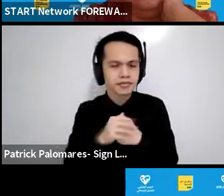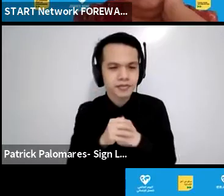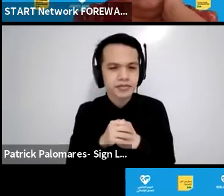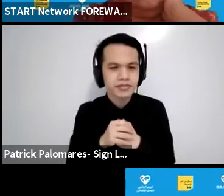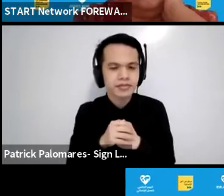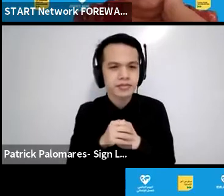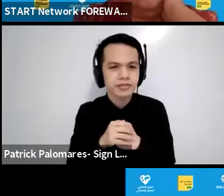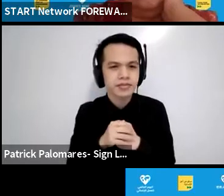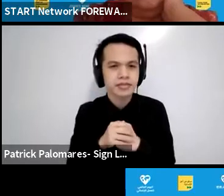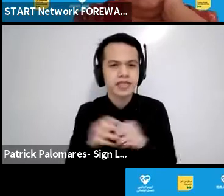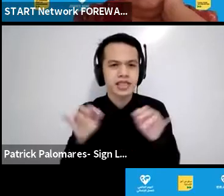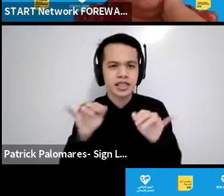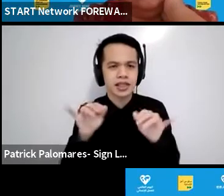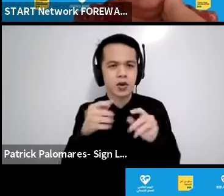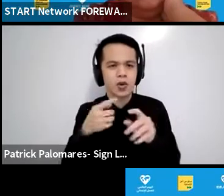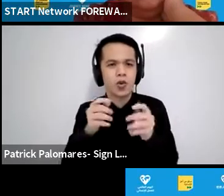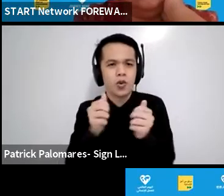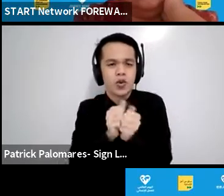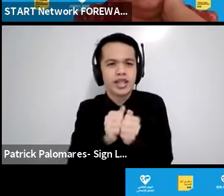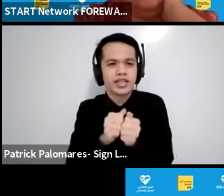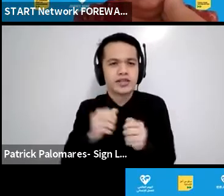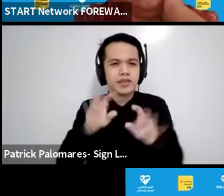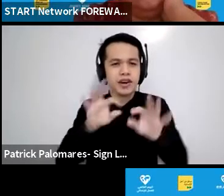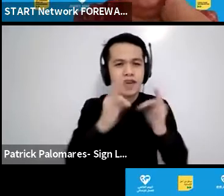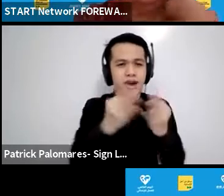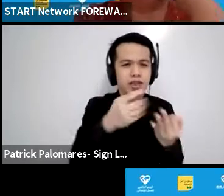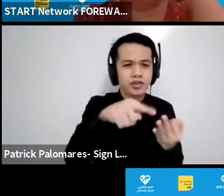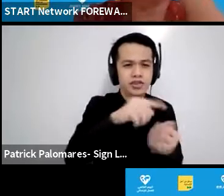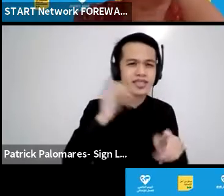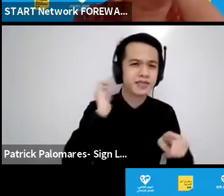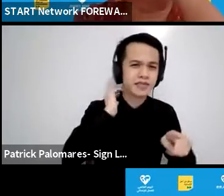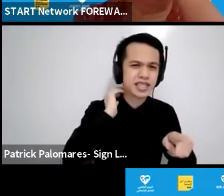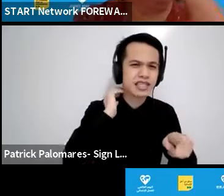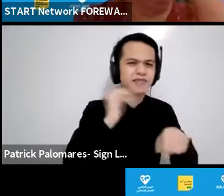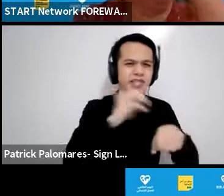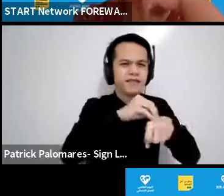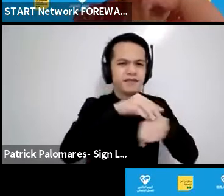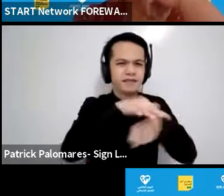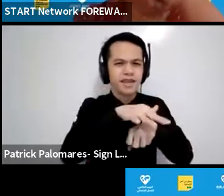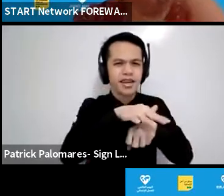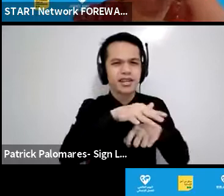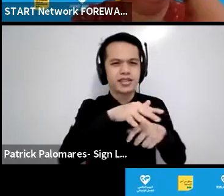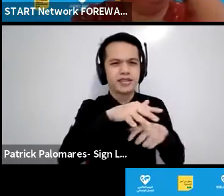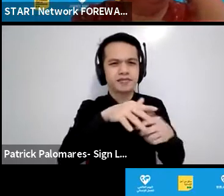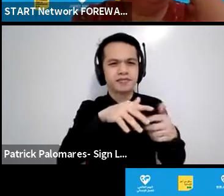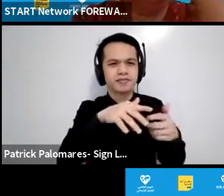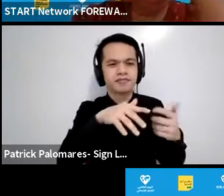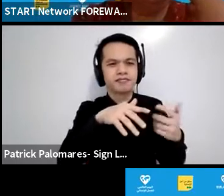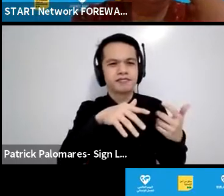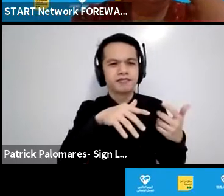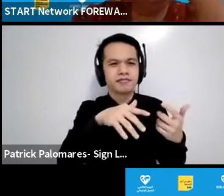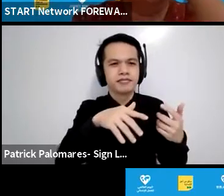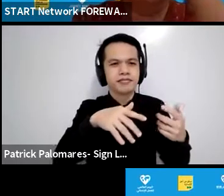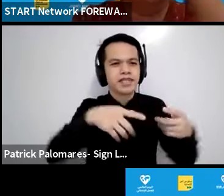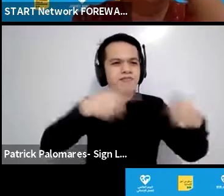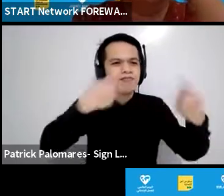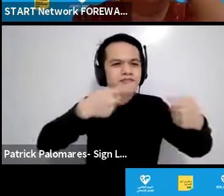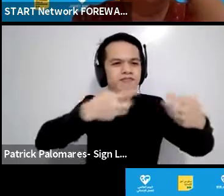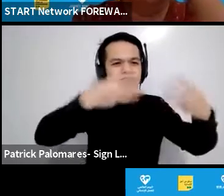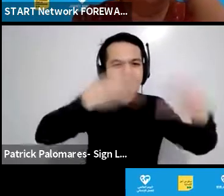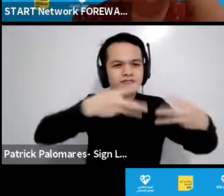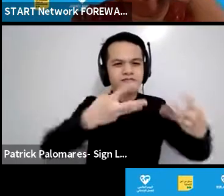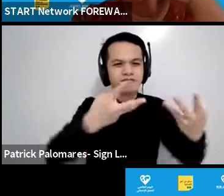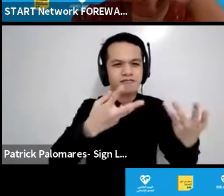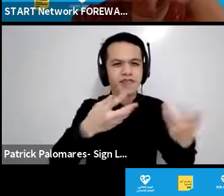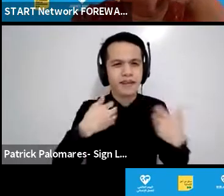displaced families in Maguindanao affected by cyclical armed conflict, and